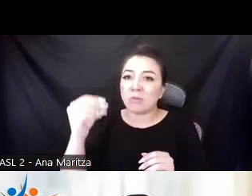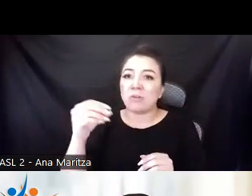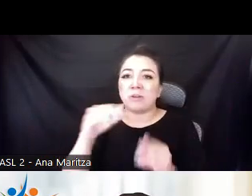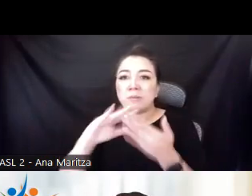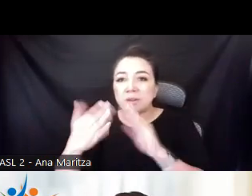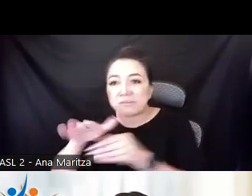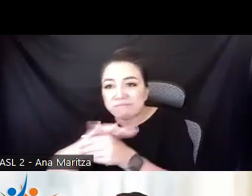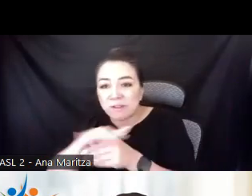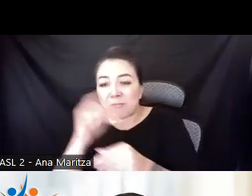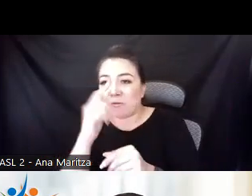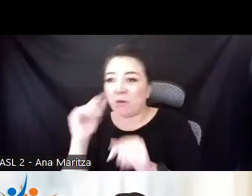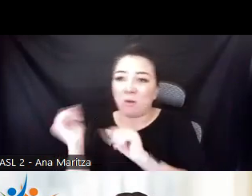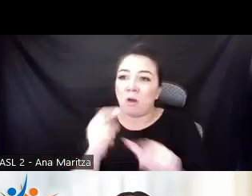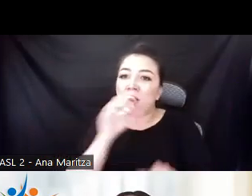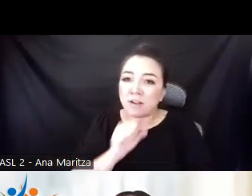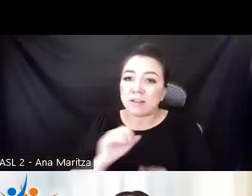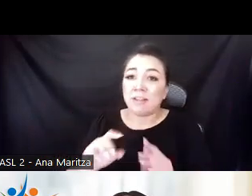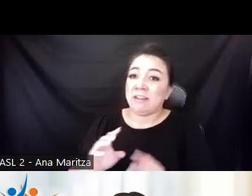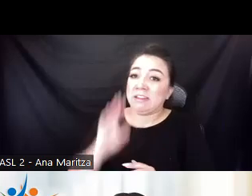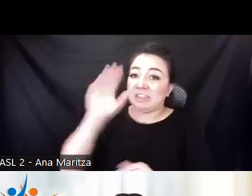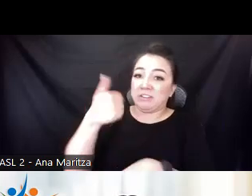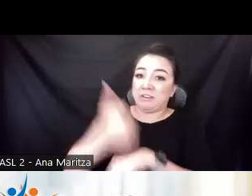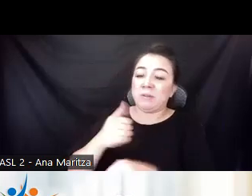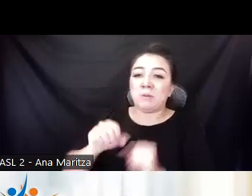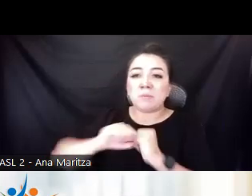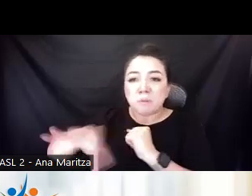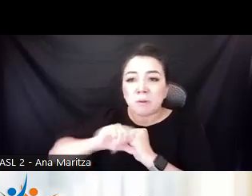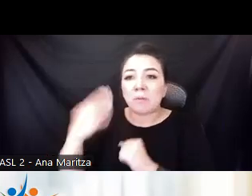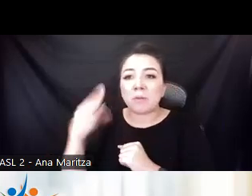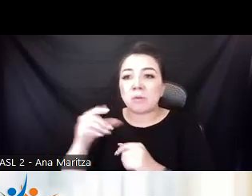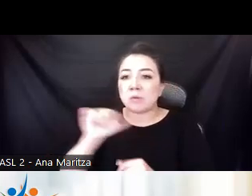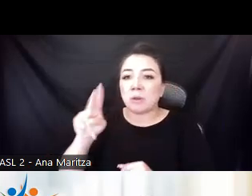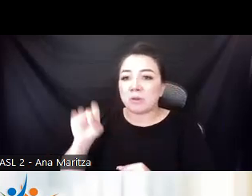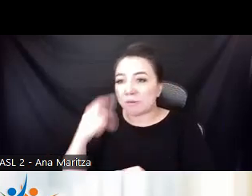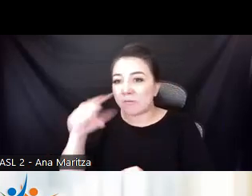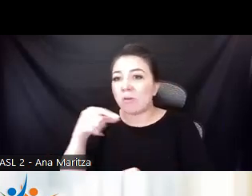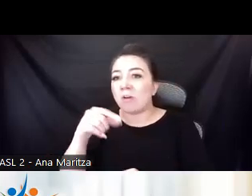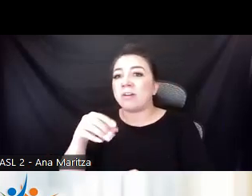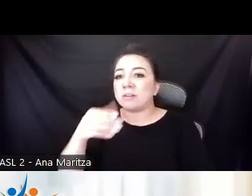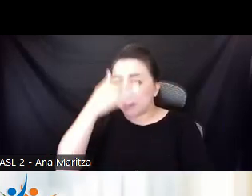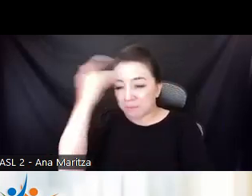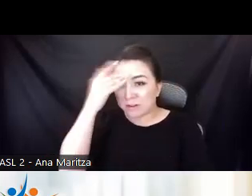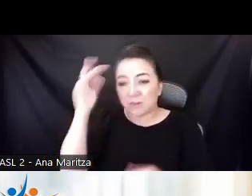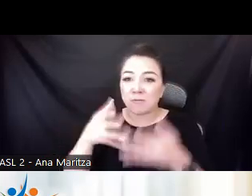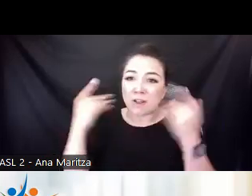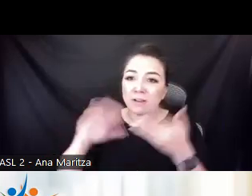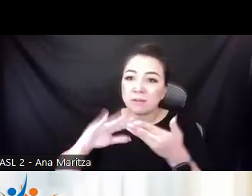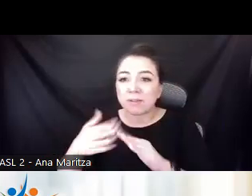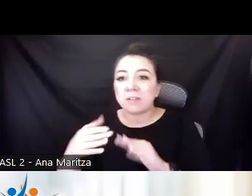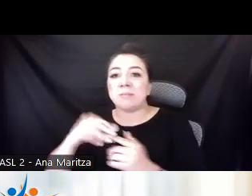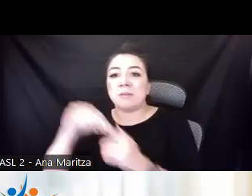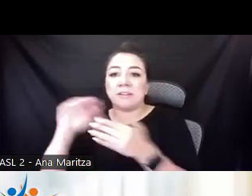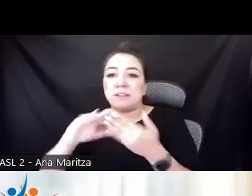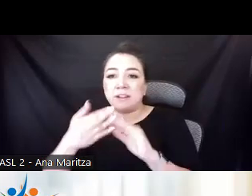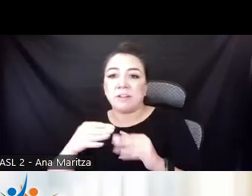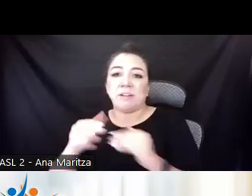spaces for all ages. And the initiative is to promote blue zones for dementia-friendly communities, especially in cities and counties with higher